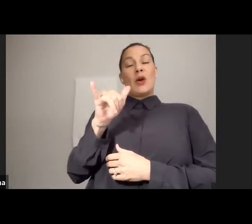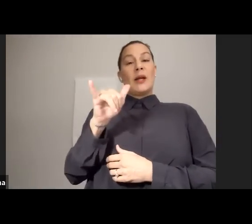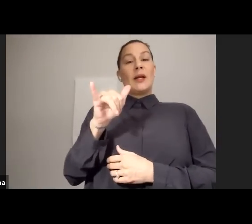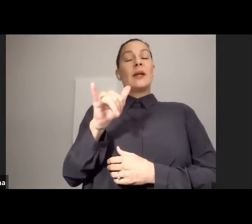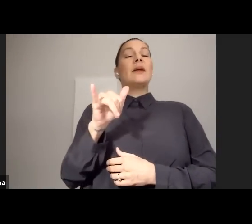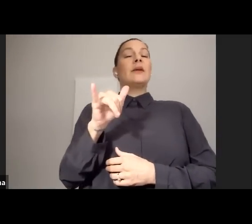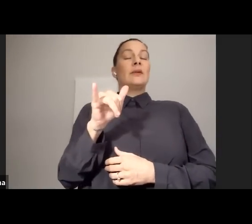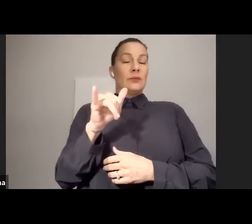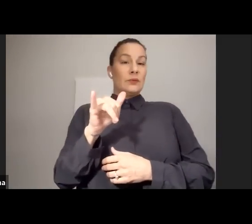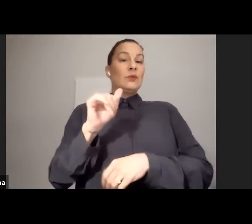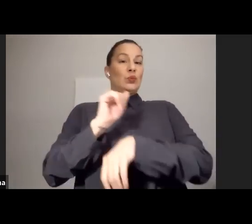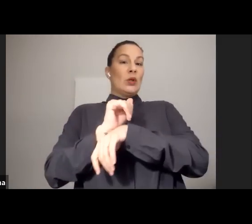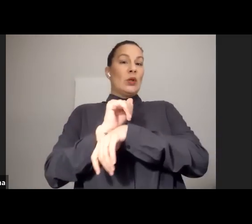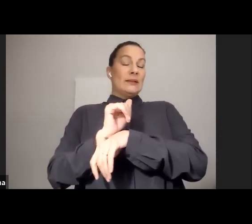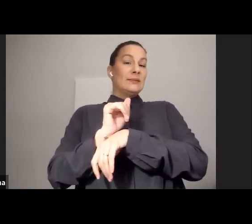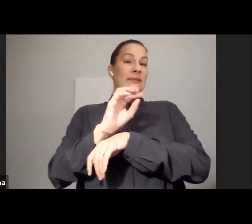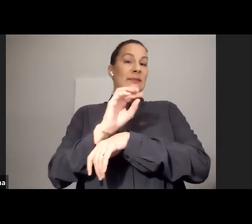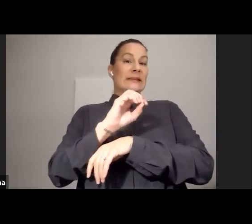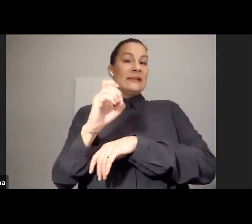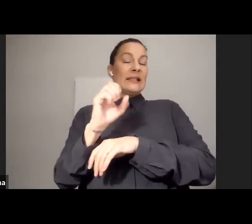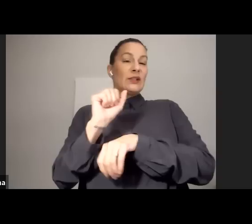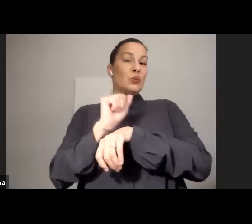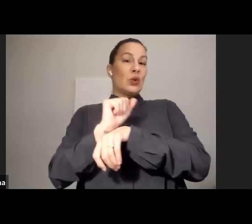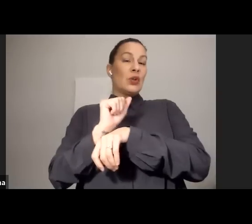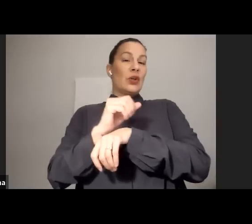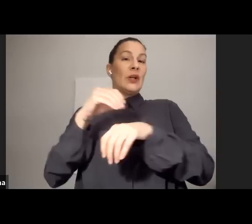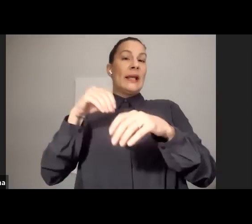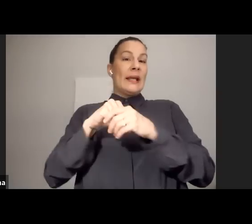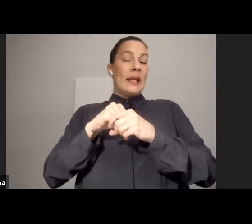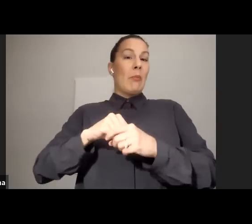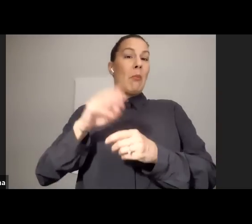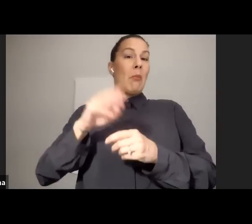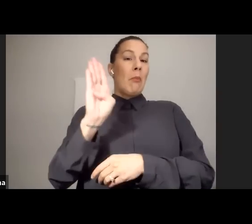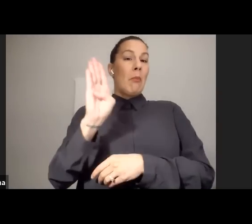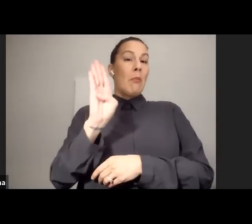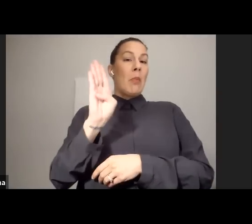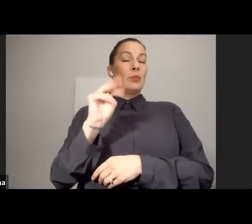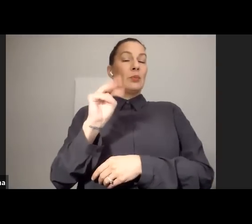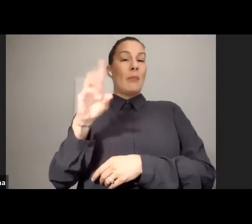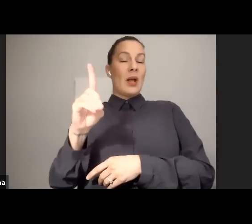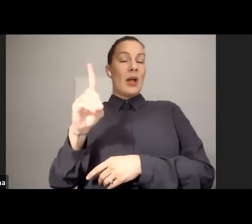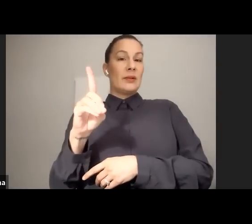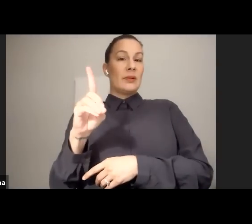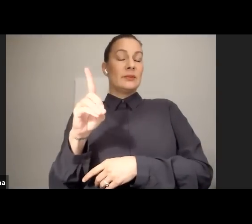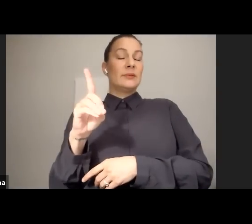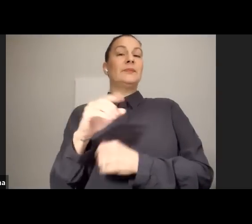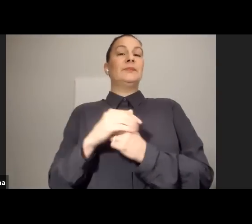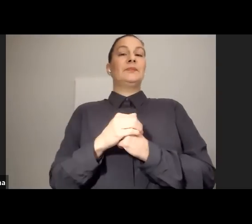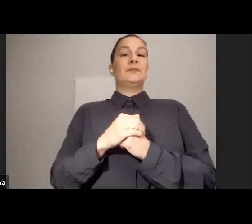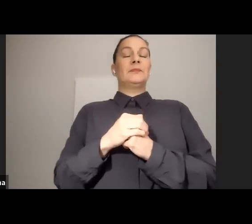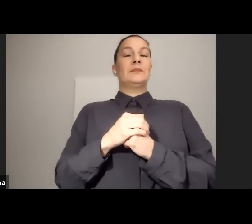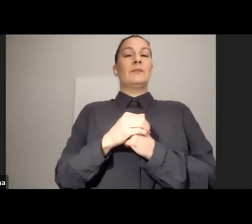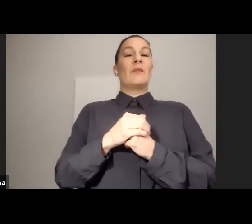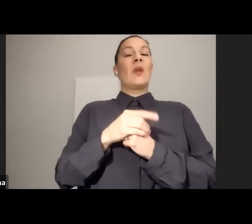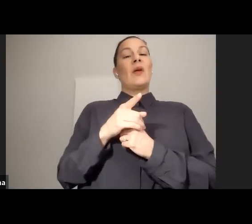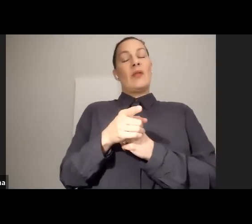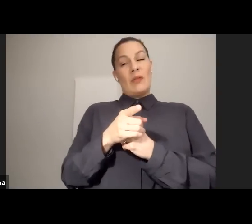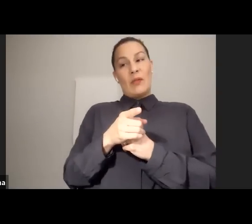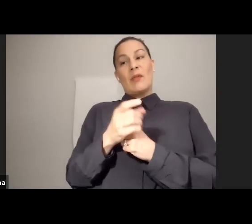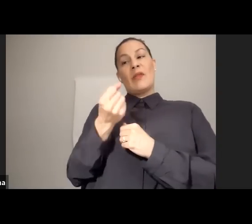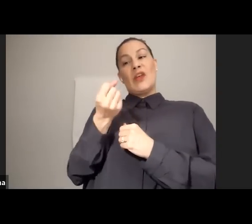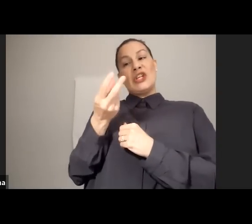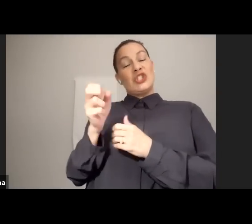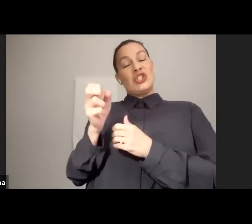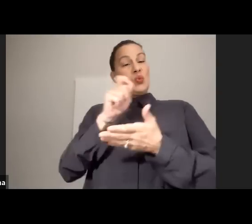Act. They wrote of her in a pickup notice, she says that she is free. In